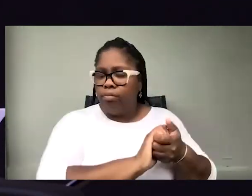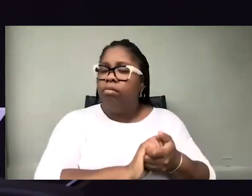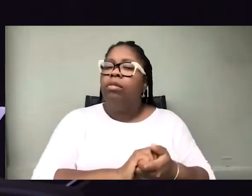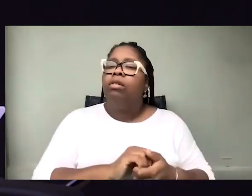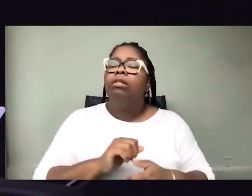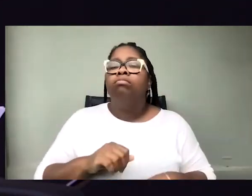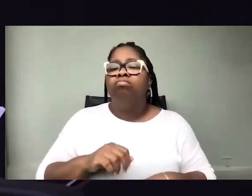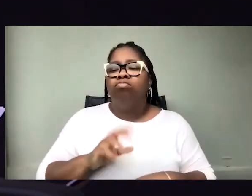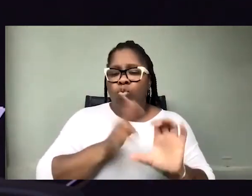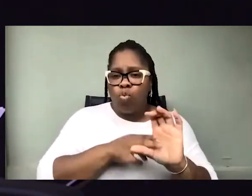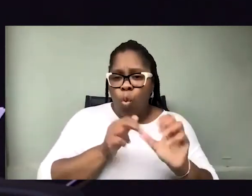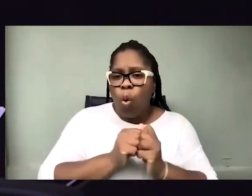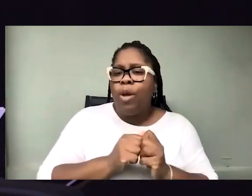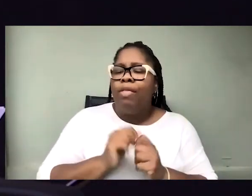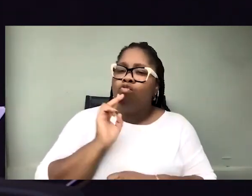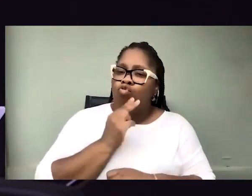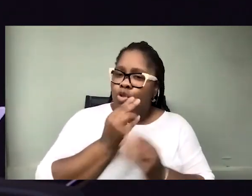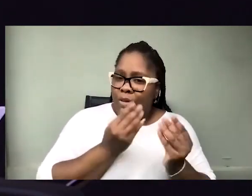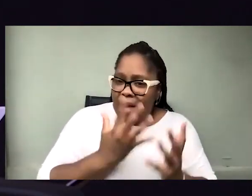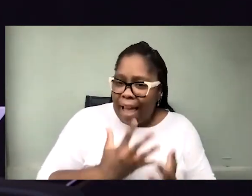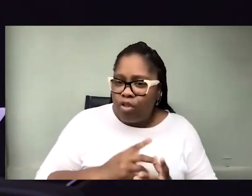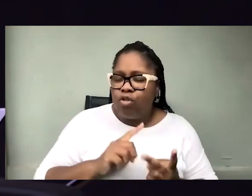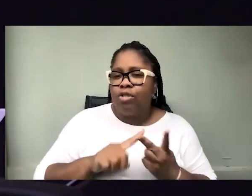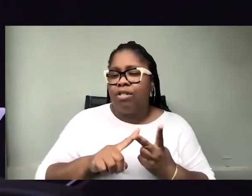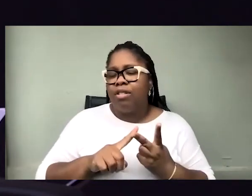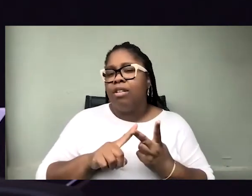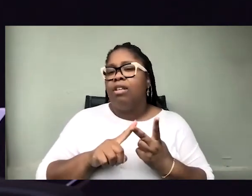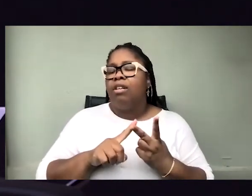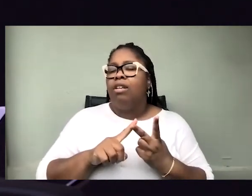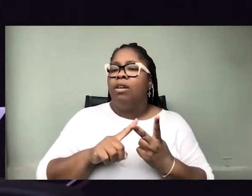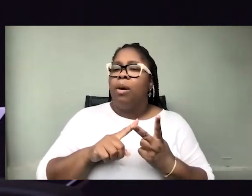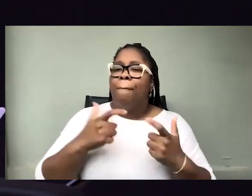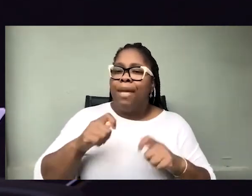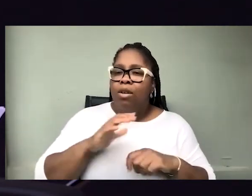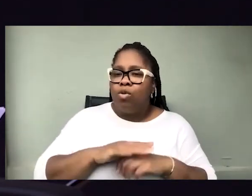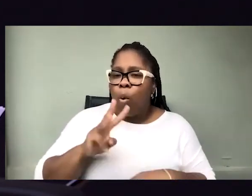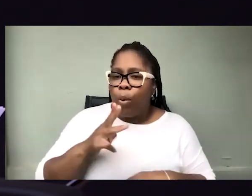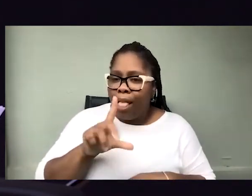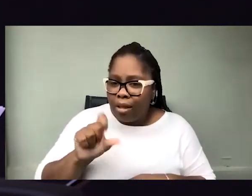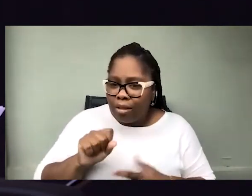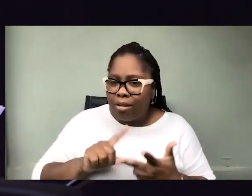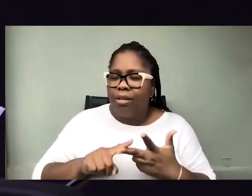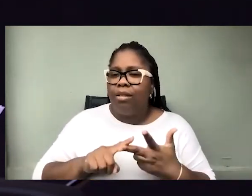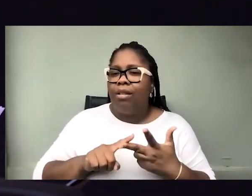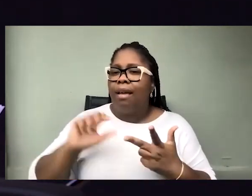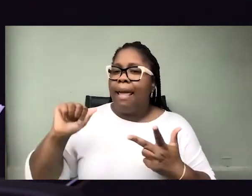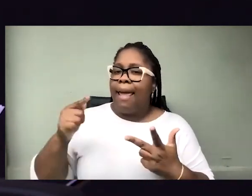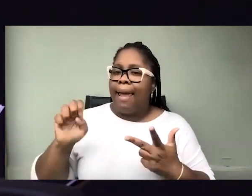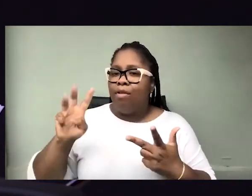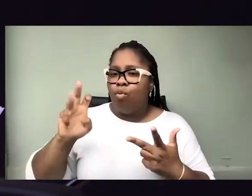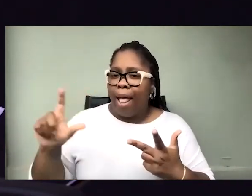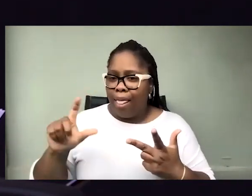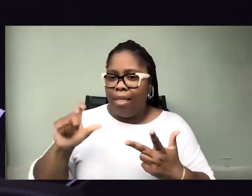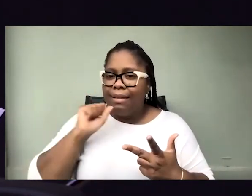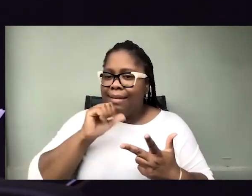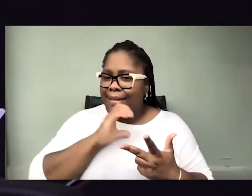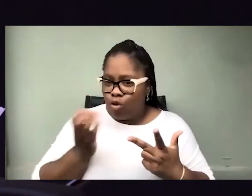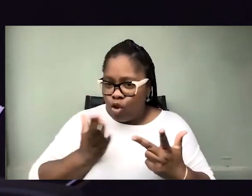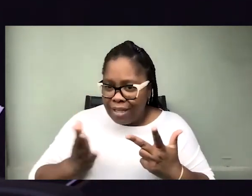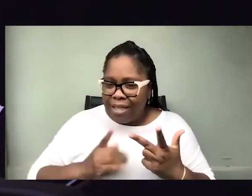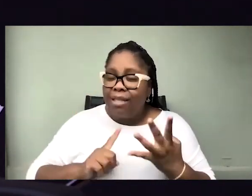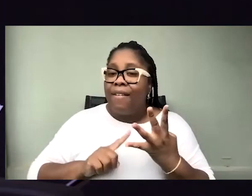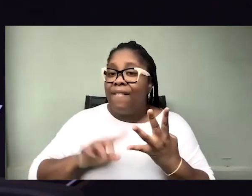providers, Meals on Wheels Orange County, Age Well Senior Services, and over 50 food